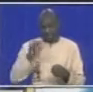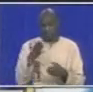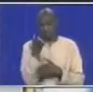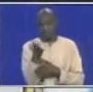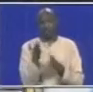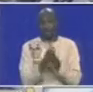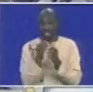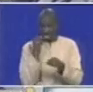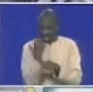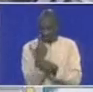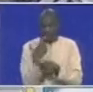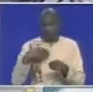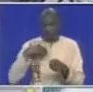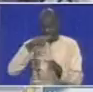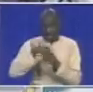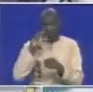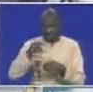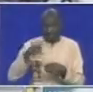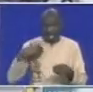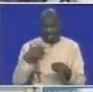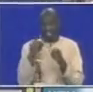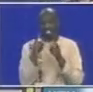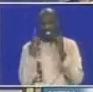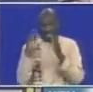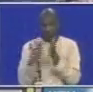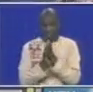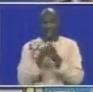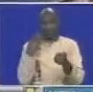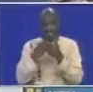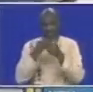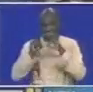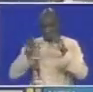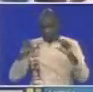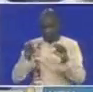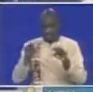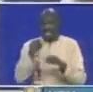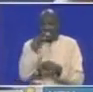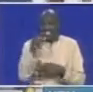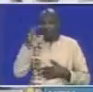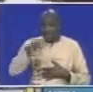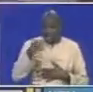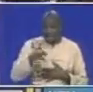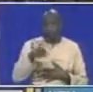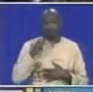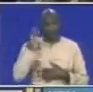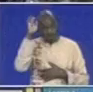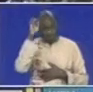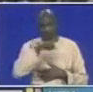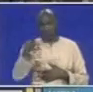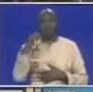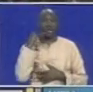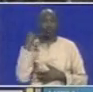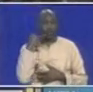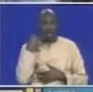people on board and a trailer loaded with iron rods. The matatu was headed to Nakuru from Eldoret and the trailer was headed in the